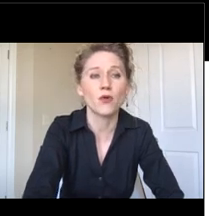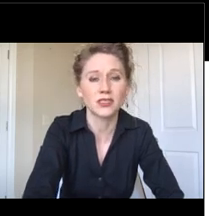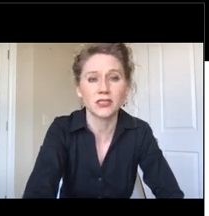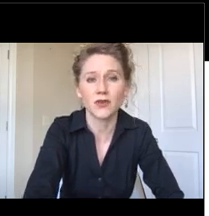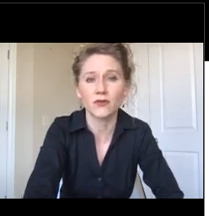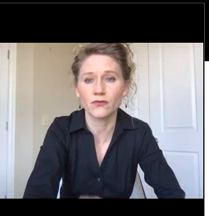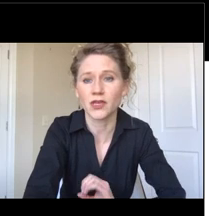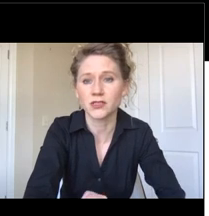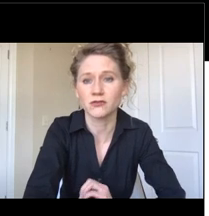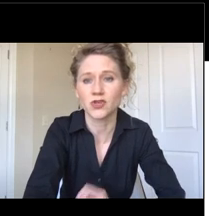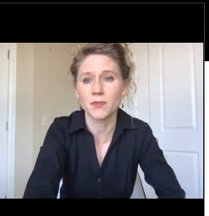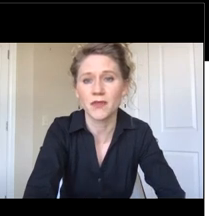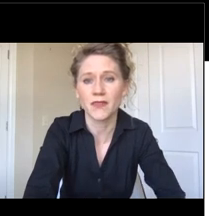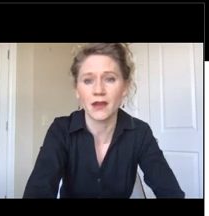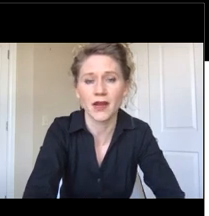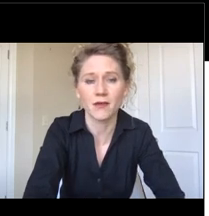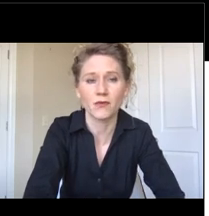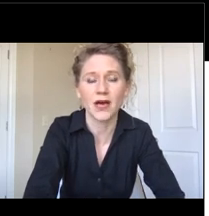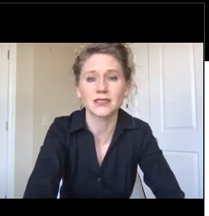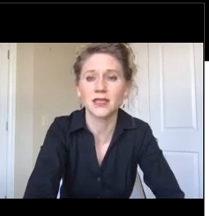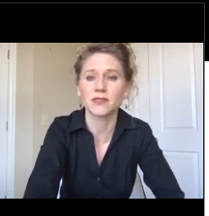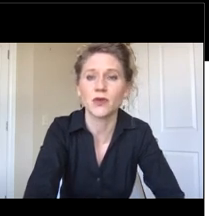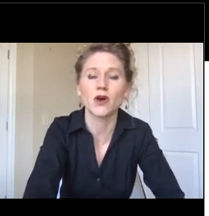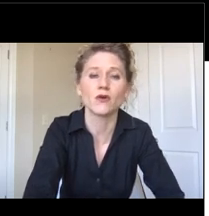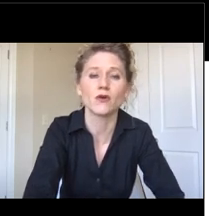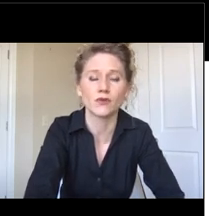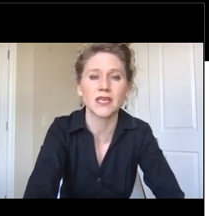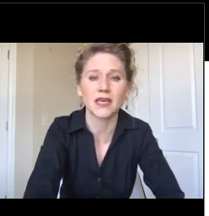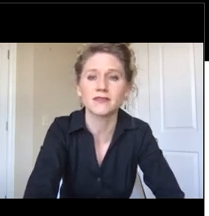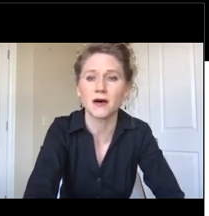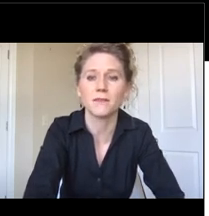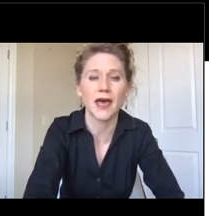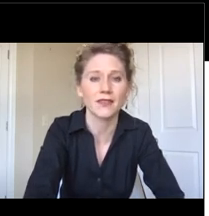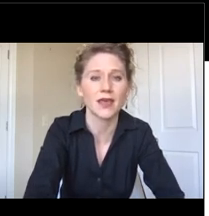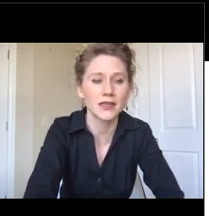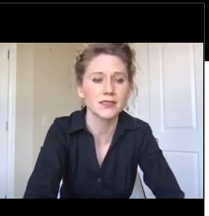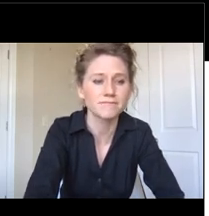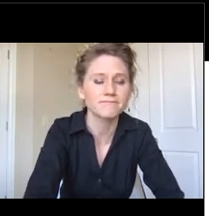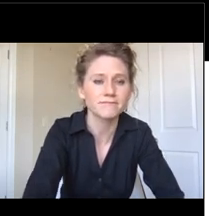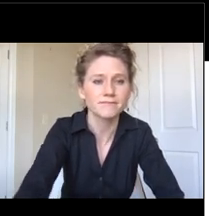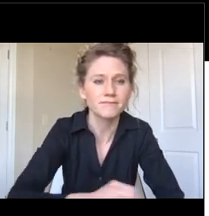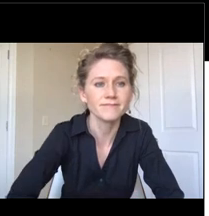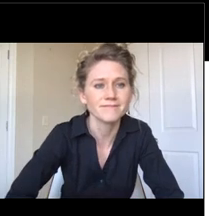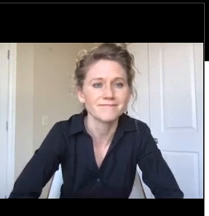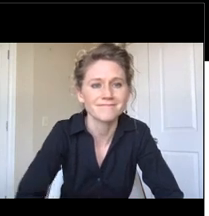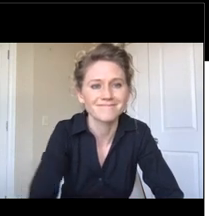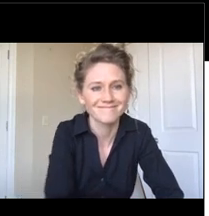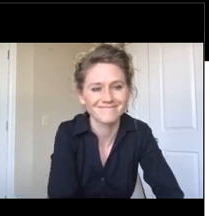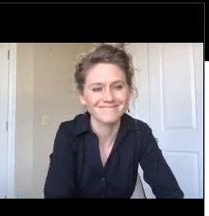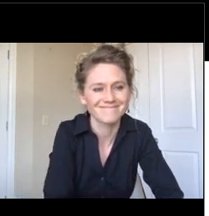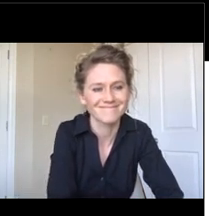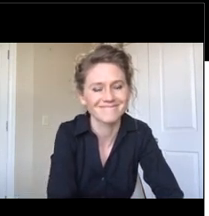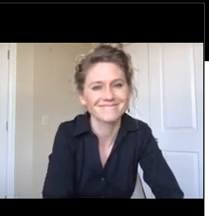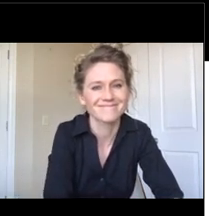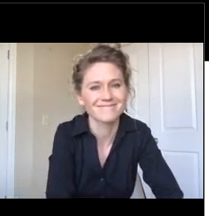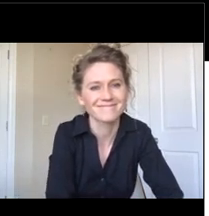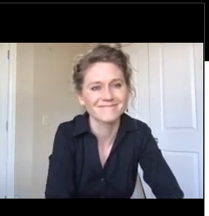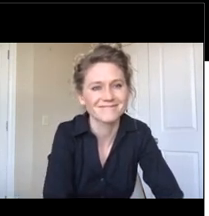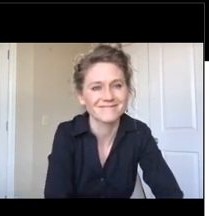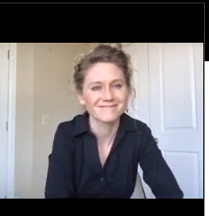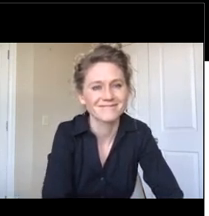have questions, feel free to drop them in there and I will ask some as we go and we'll save some at the end. Okay, great.